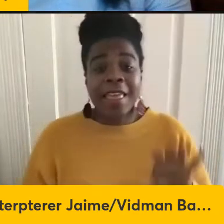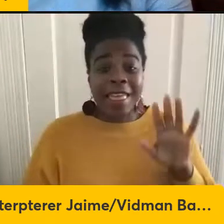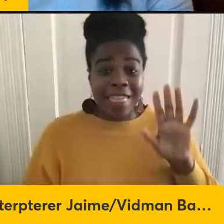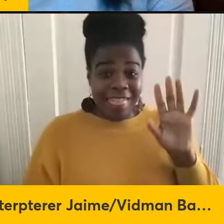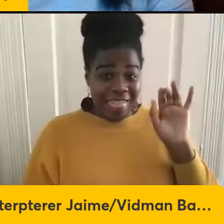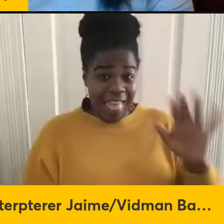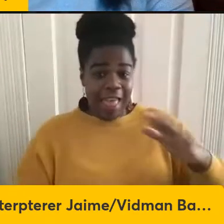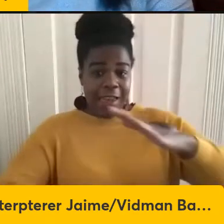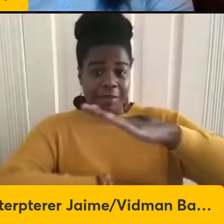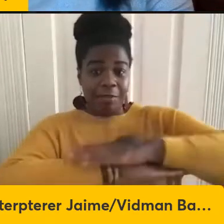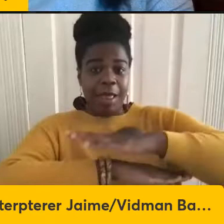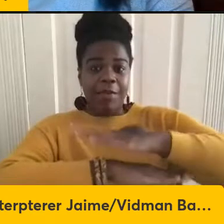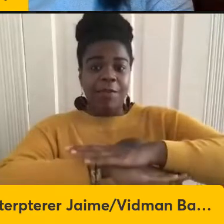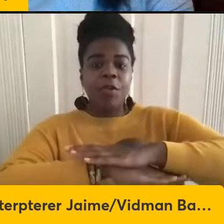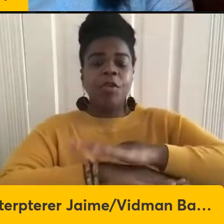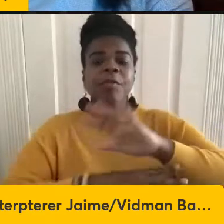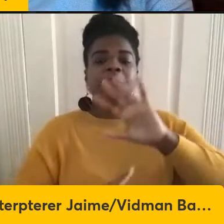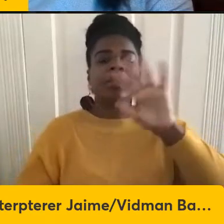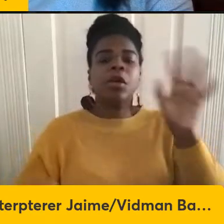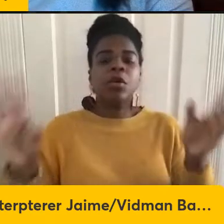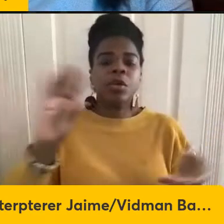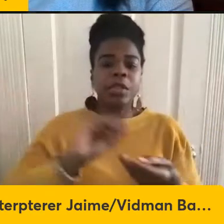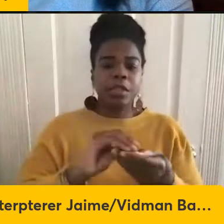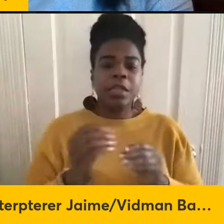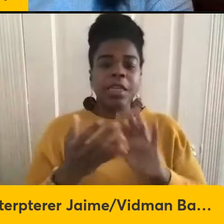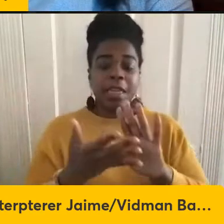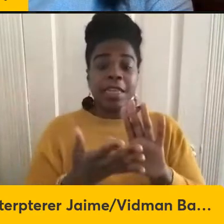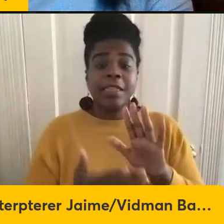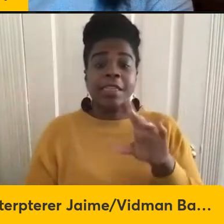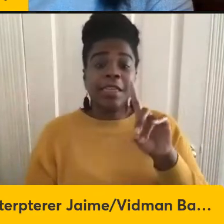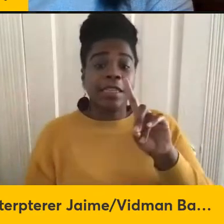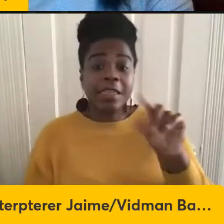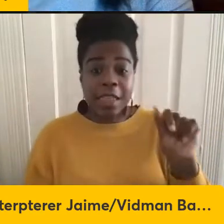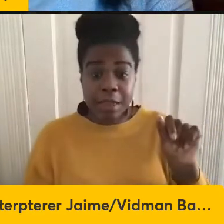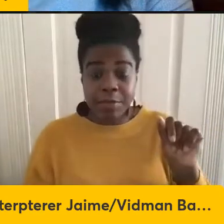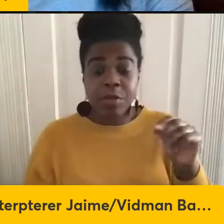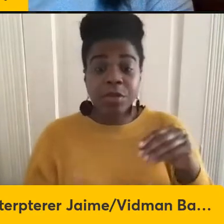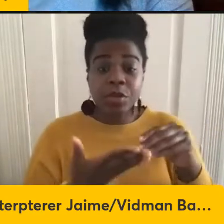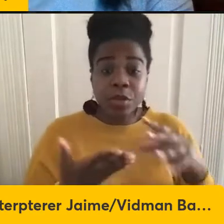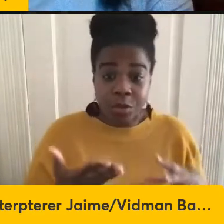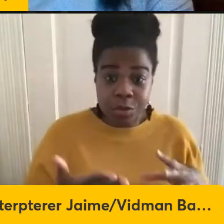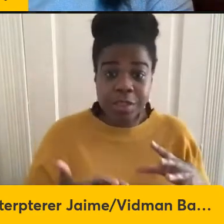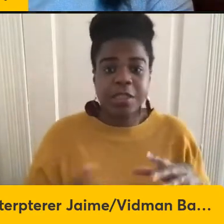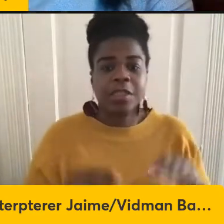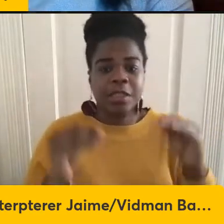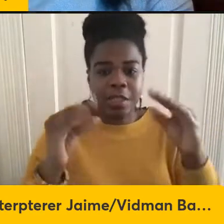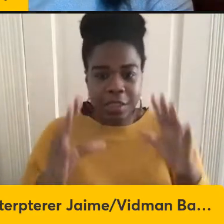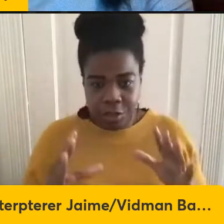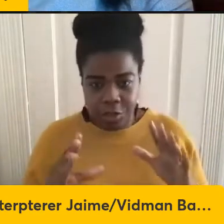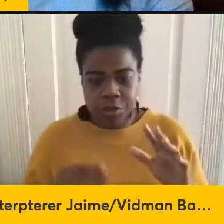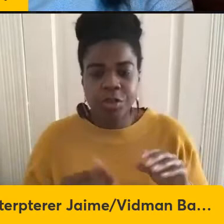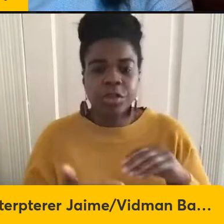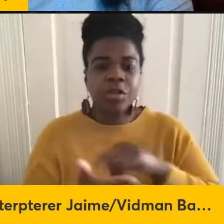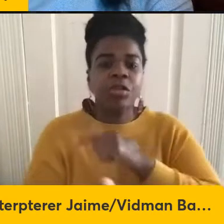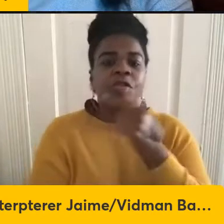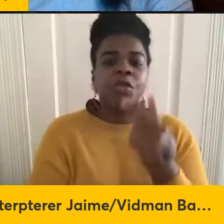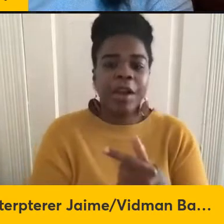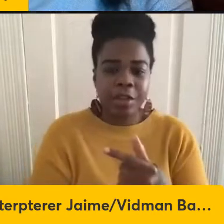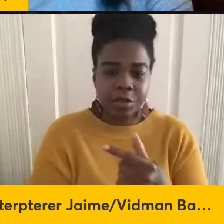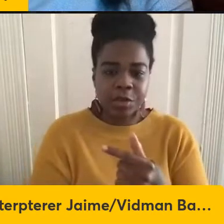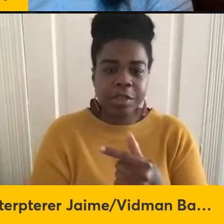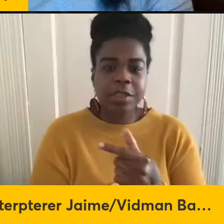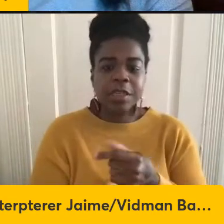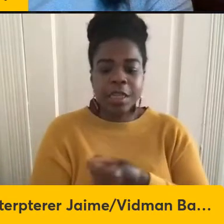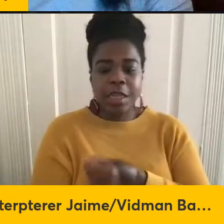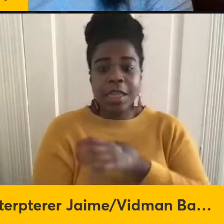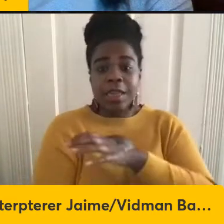platform aimed at empowering disabled students, faculty, staff, and alumni through the higher ed community